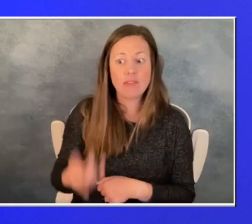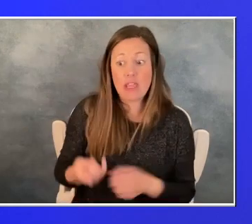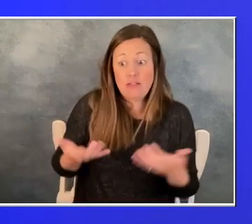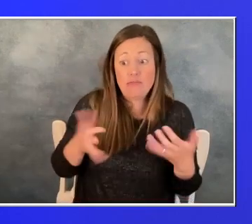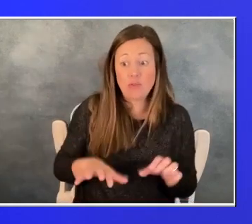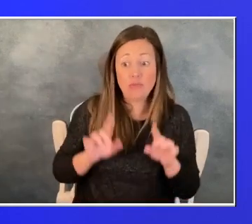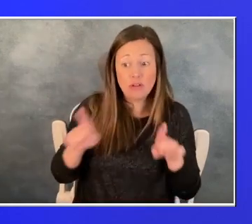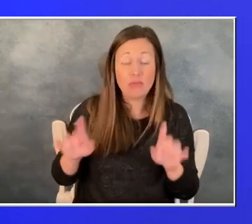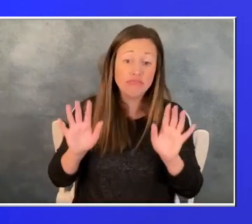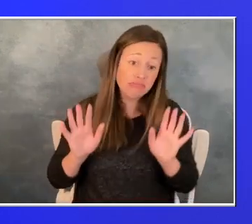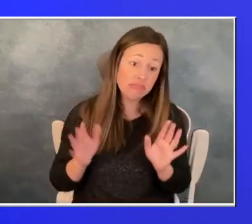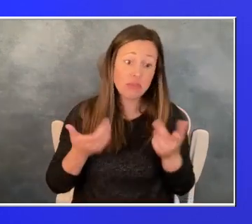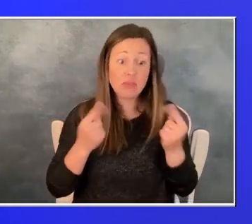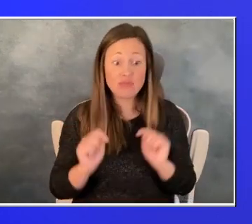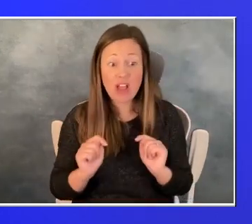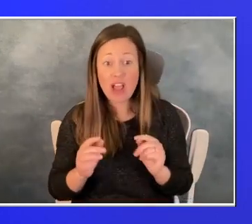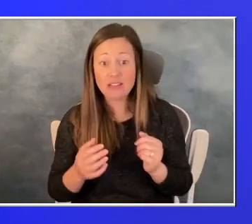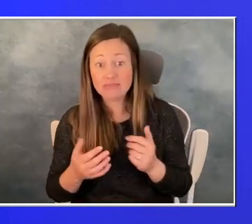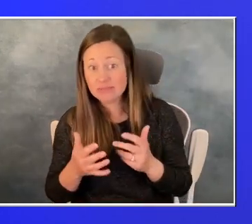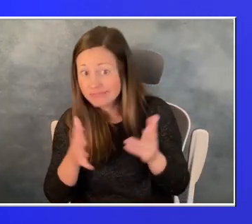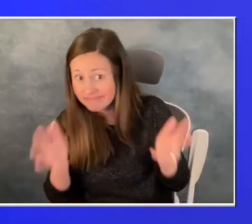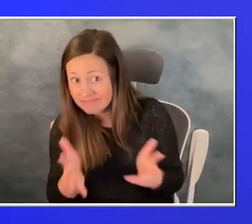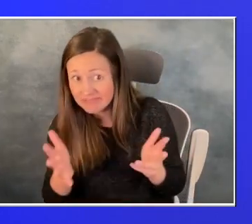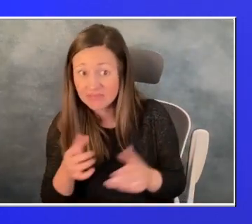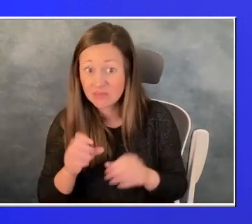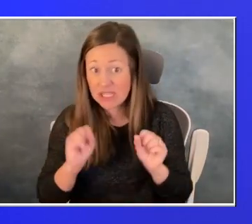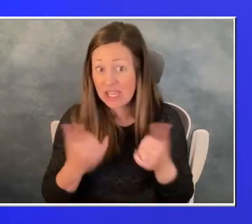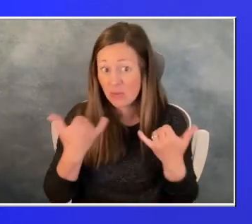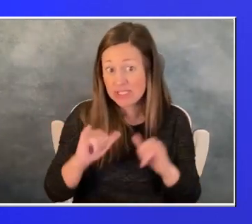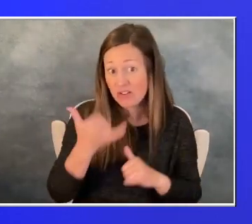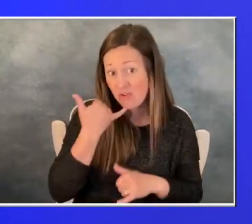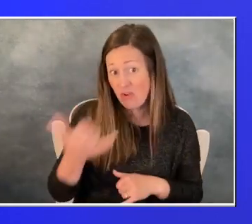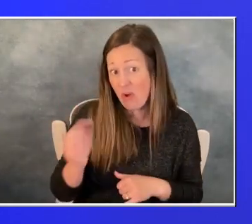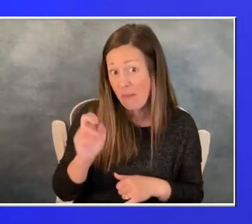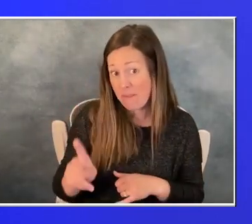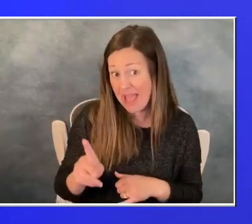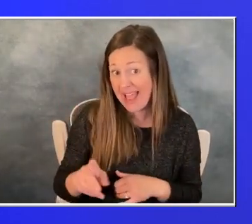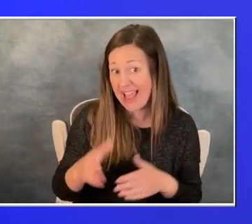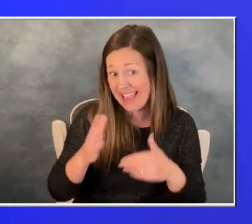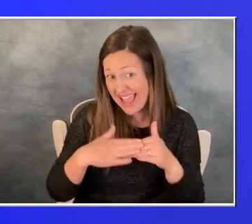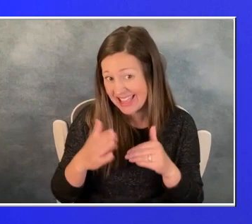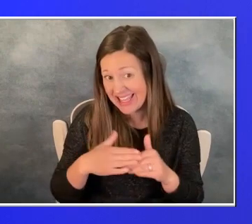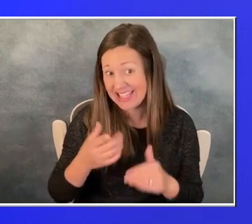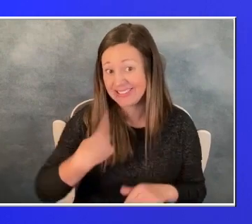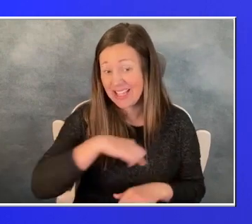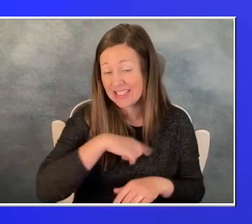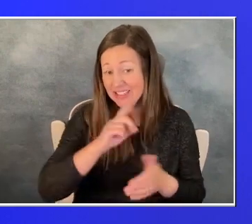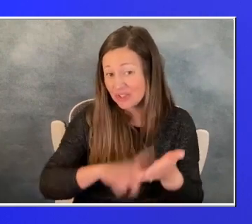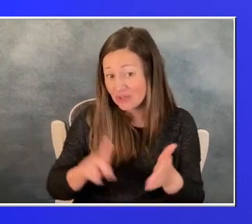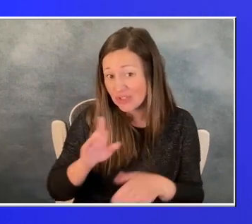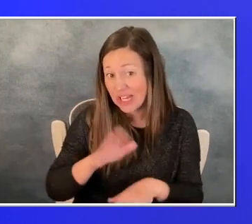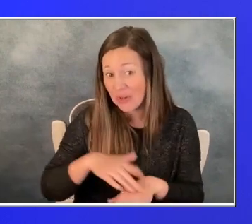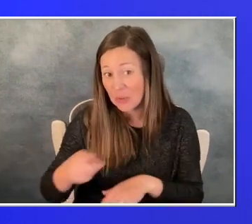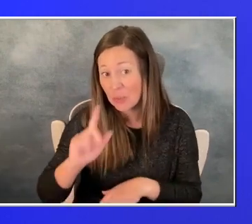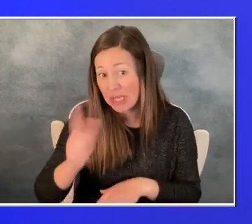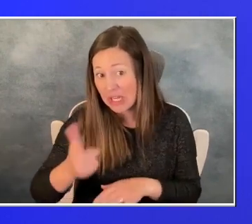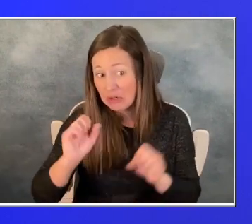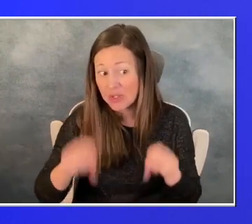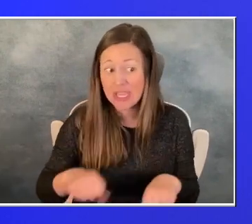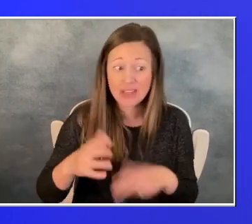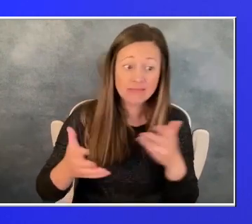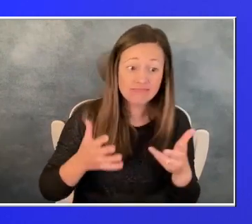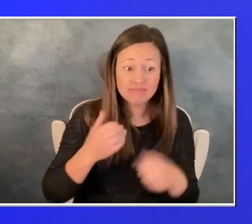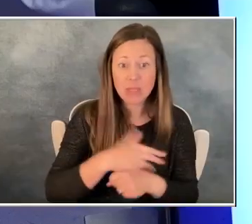reassure them and ask, can we still call you back? Can we still at least have us check on you and just make sure that you're doing